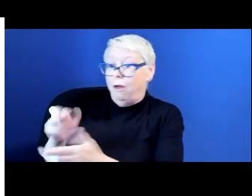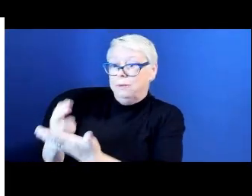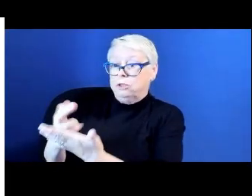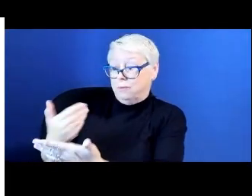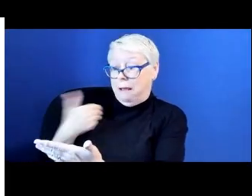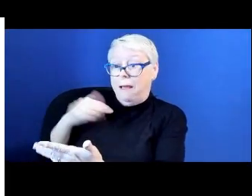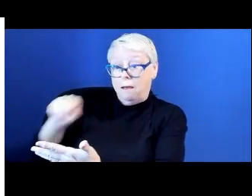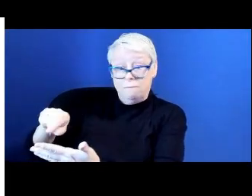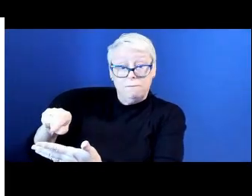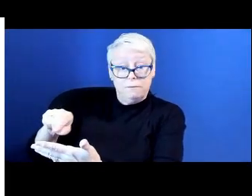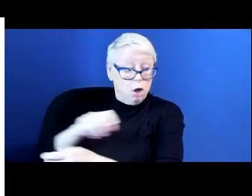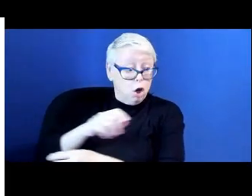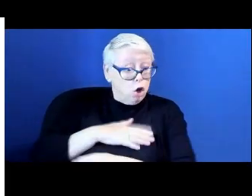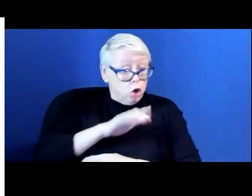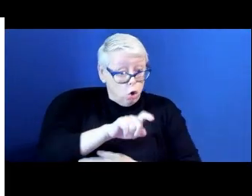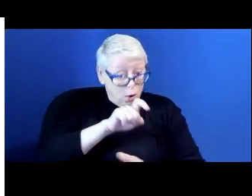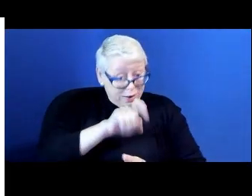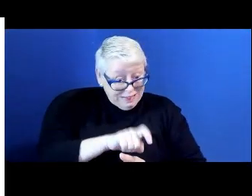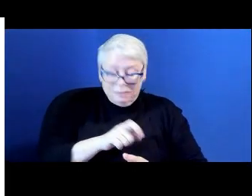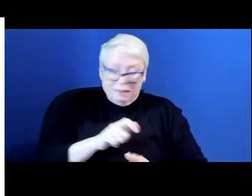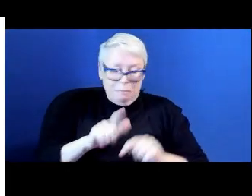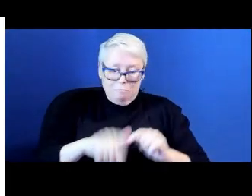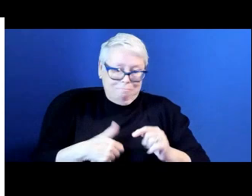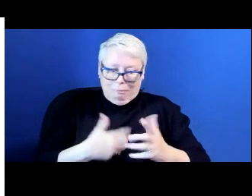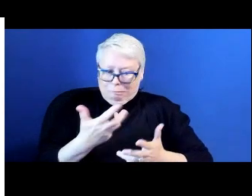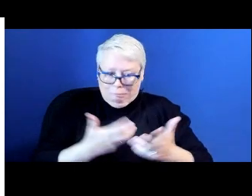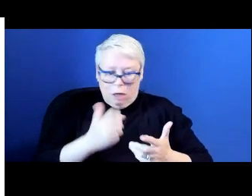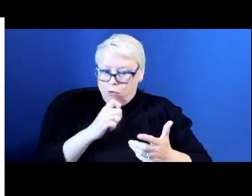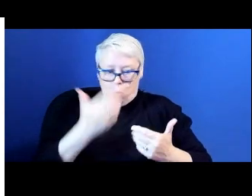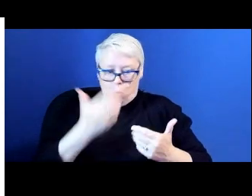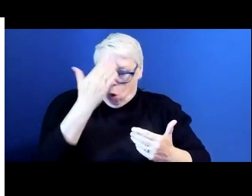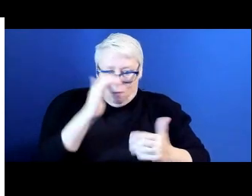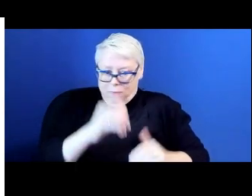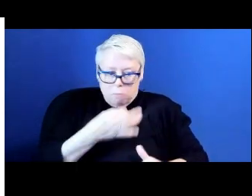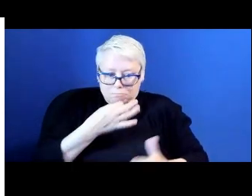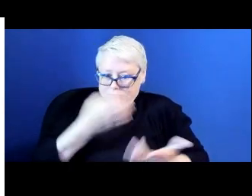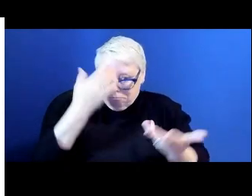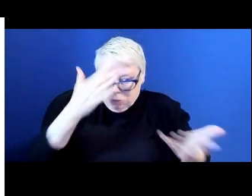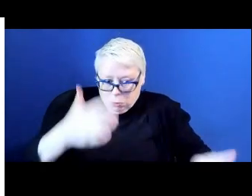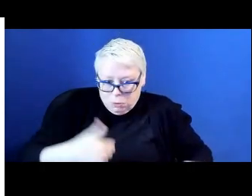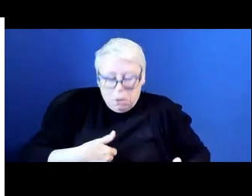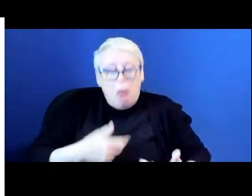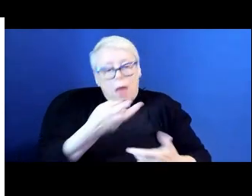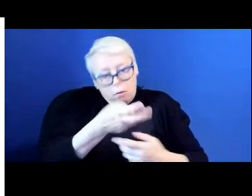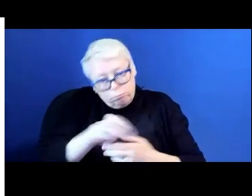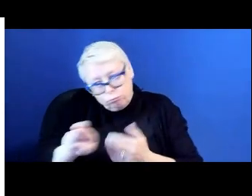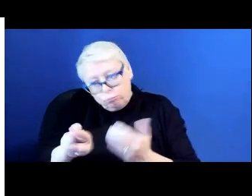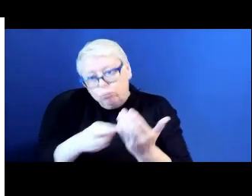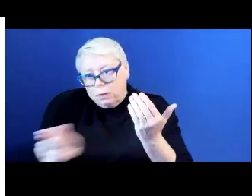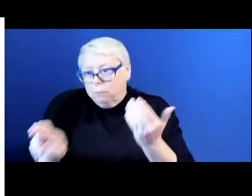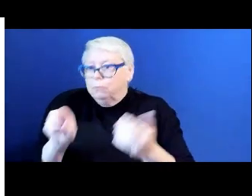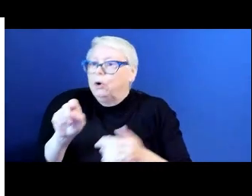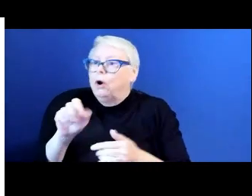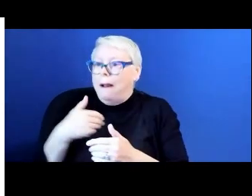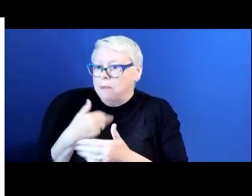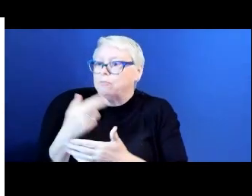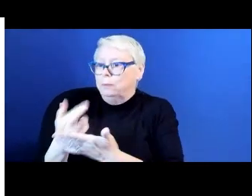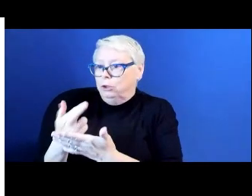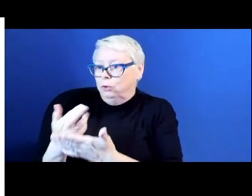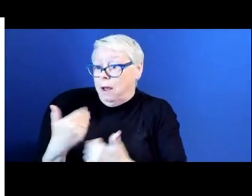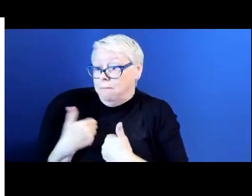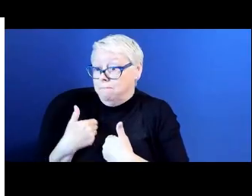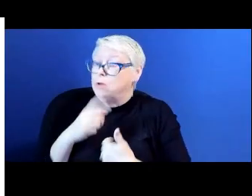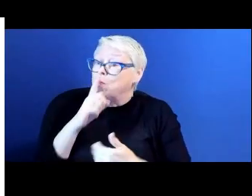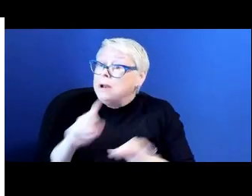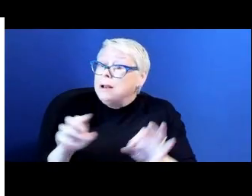their needs go beyond your comfort level or your level of knowledge. In these cases, it is important to